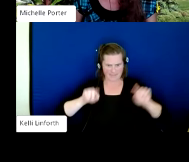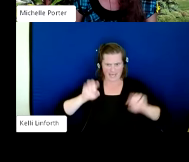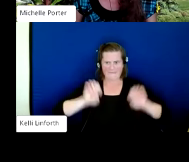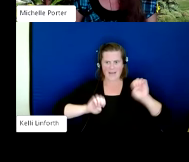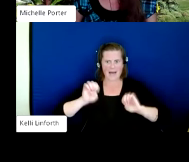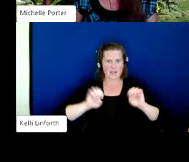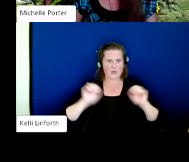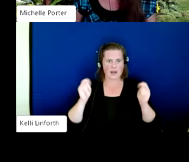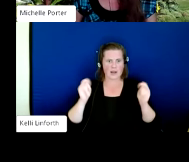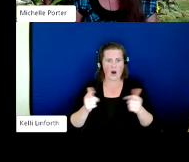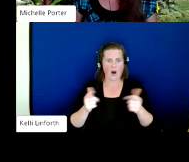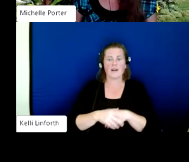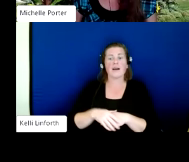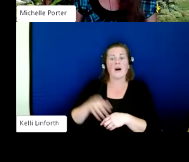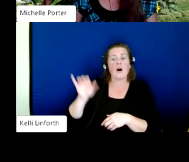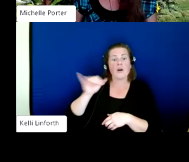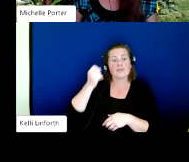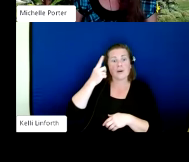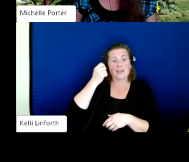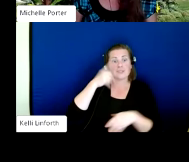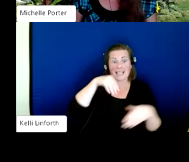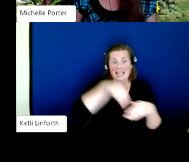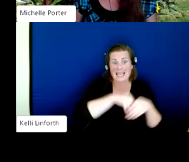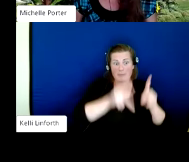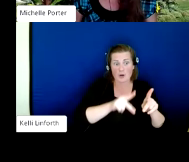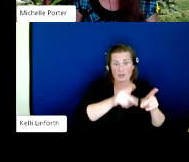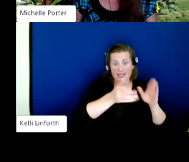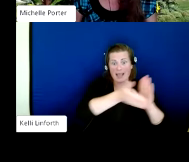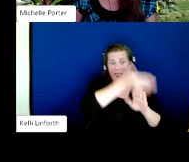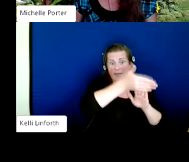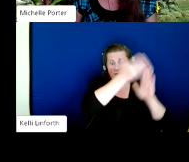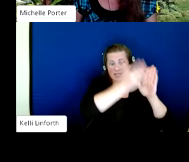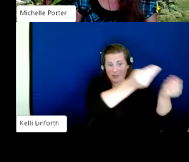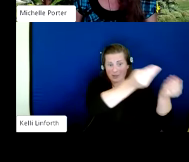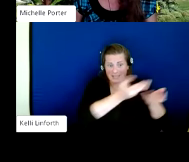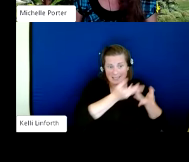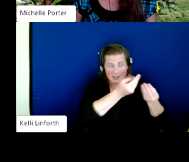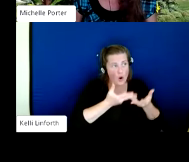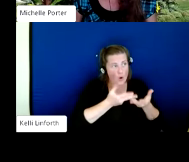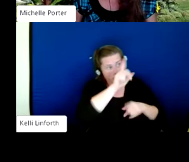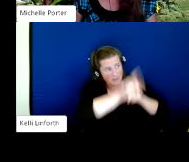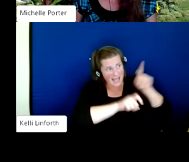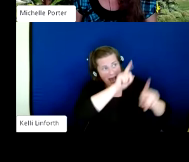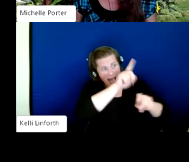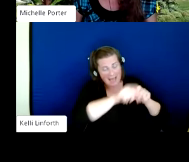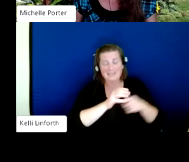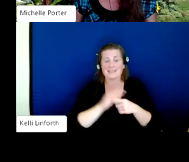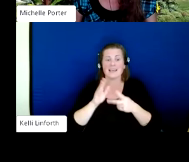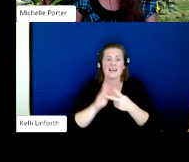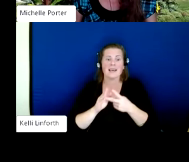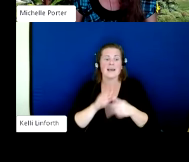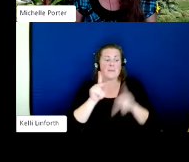the facilitators as well as the participants of the in-person program and those who were engaged with the